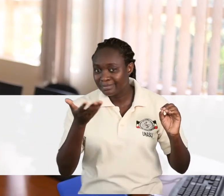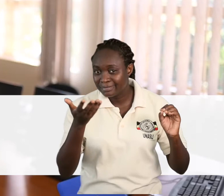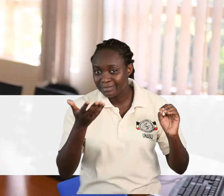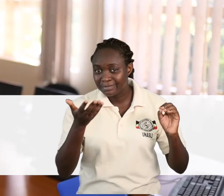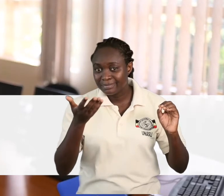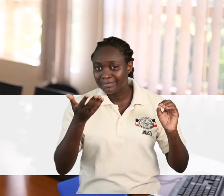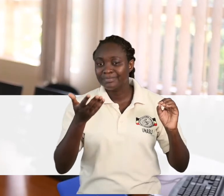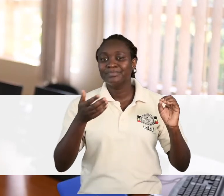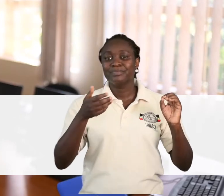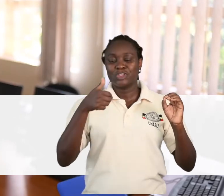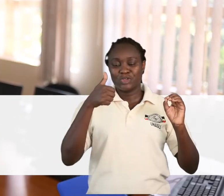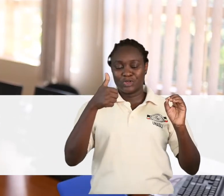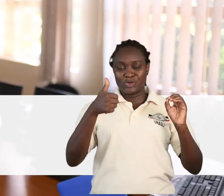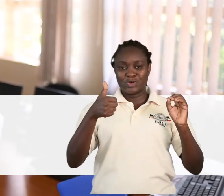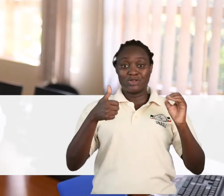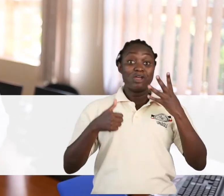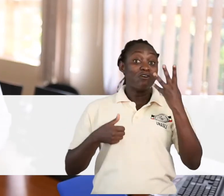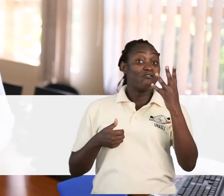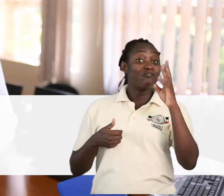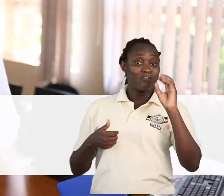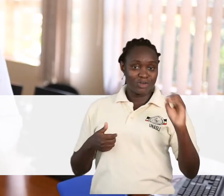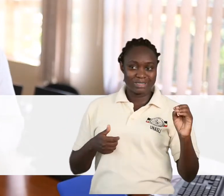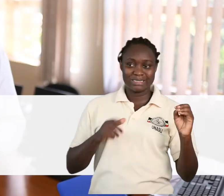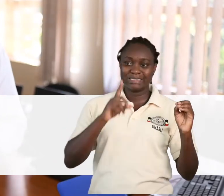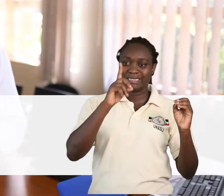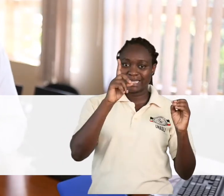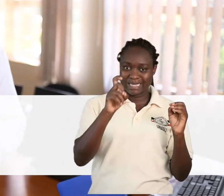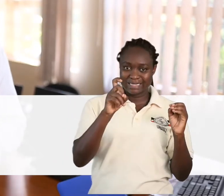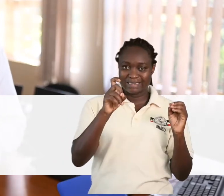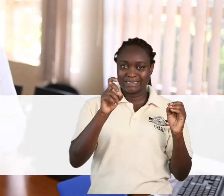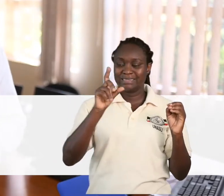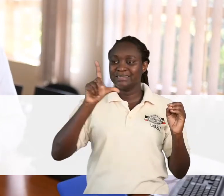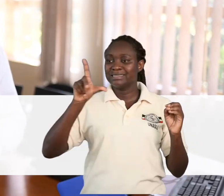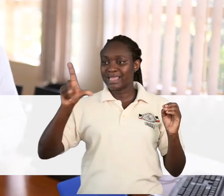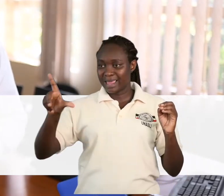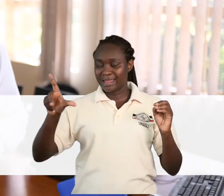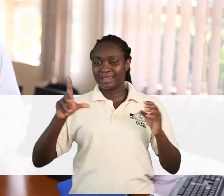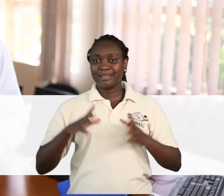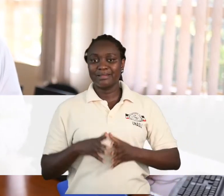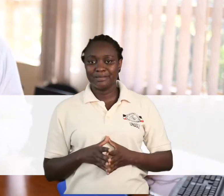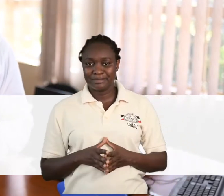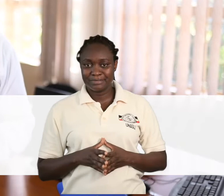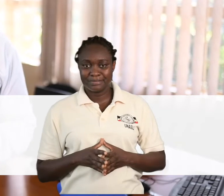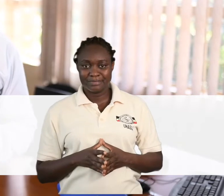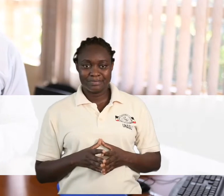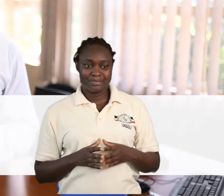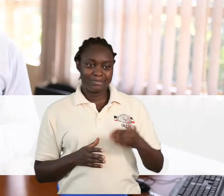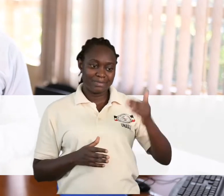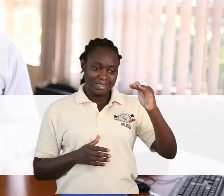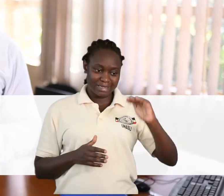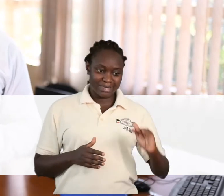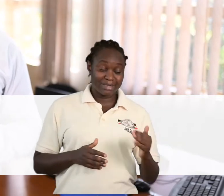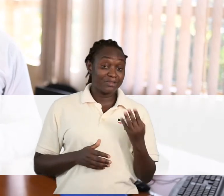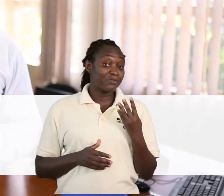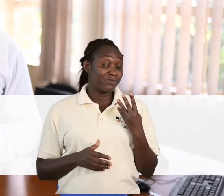that's it. 40 is X, L, then 4.